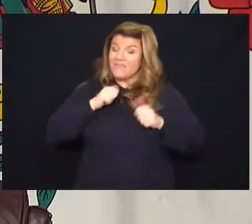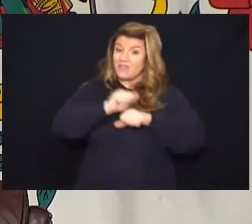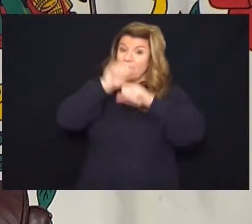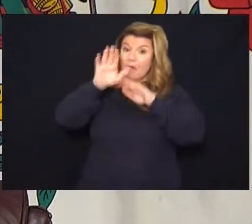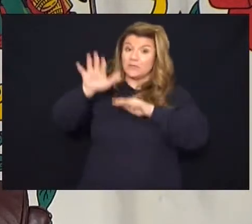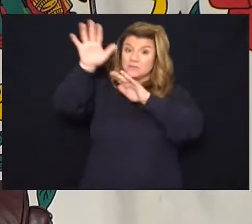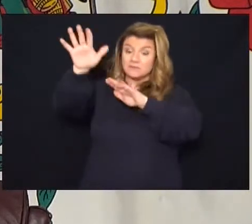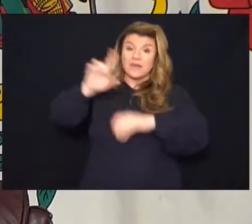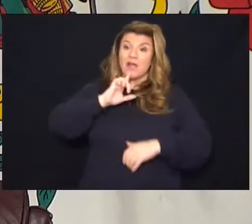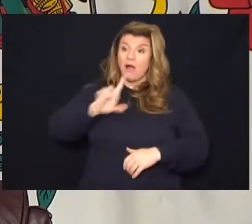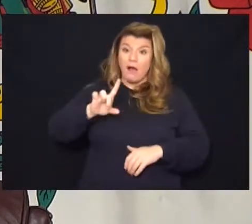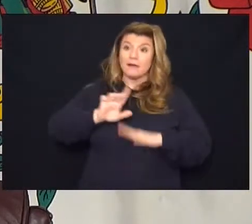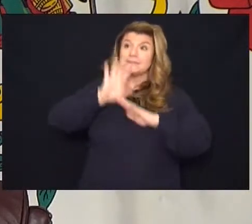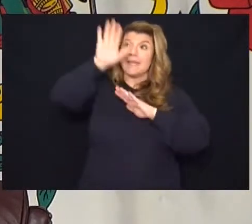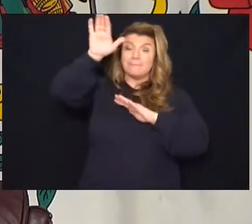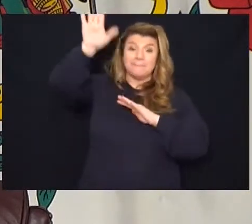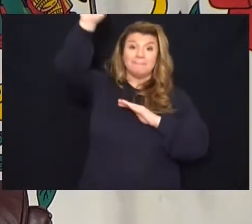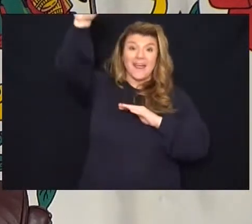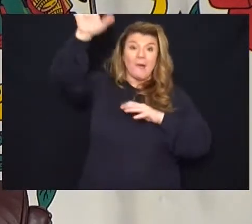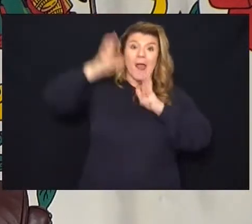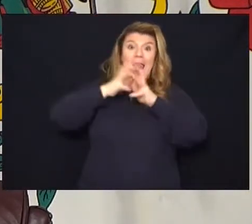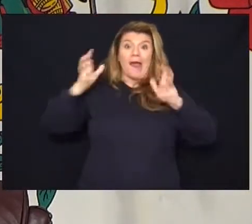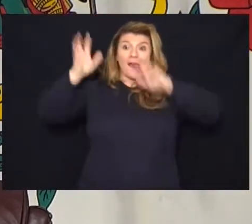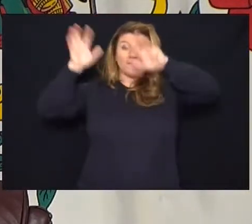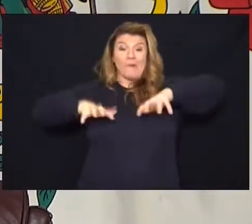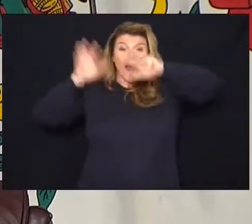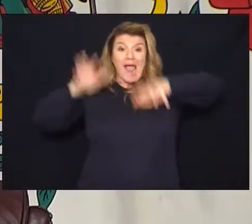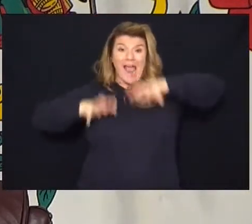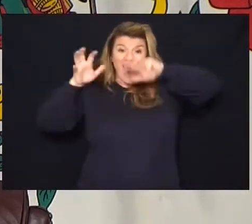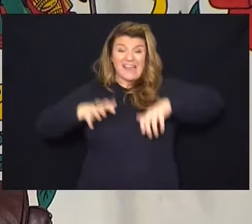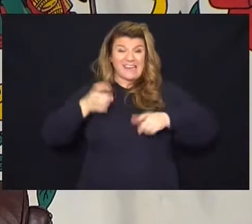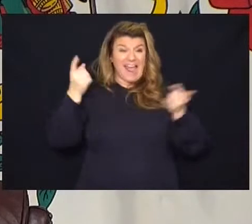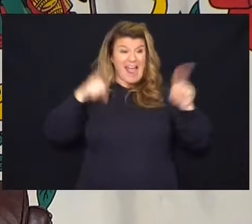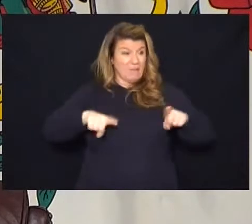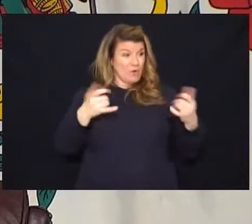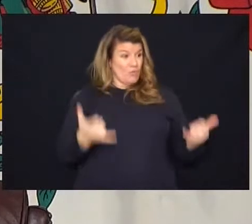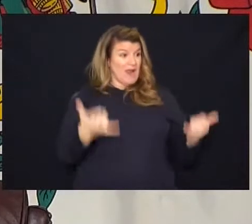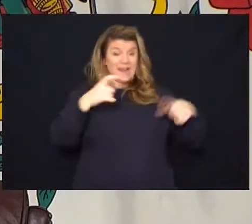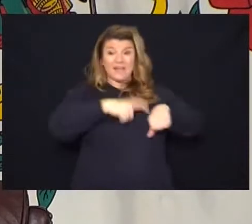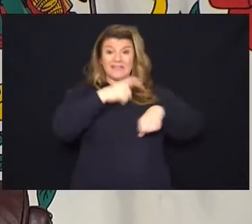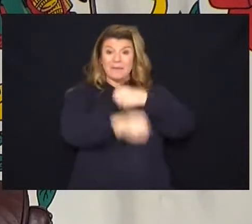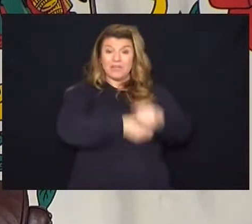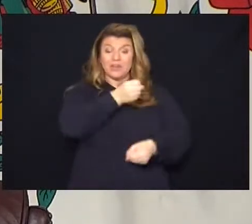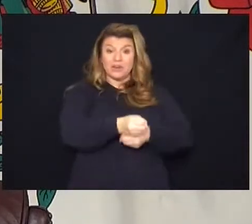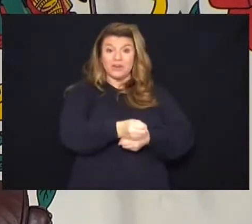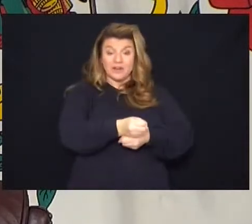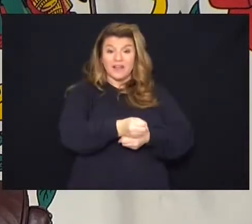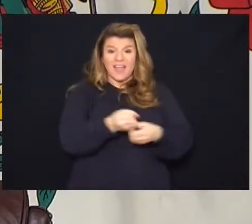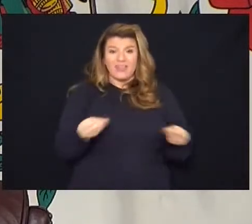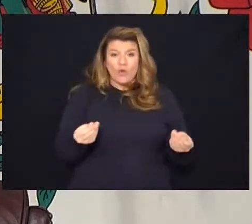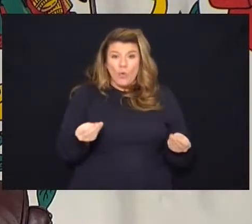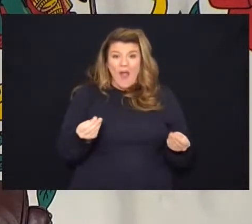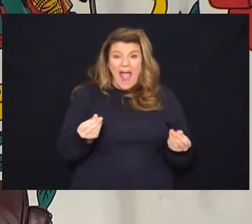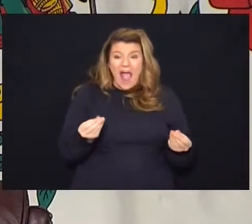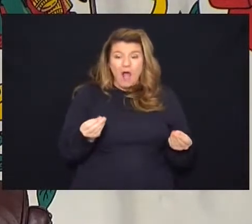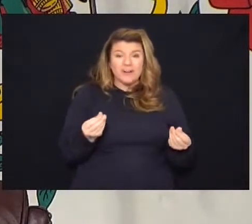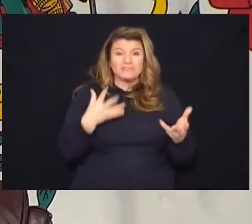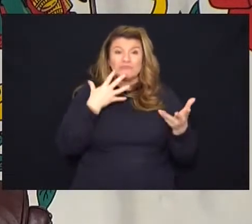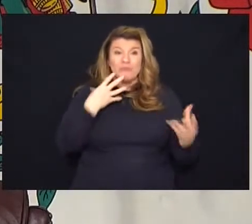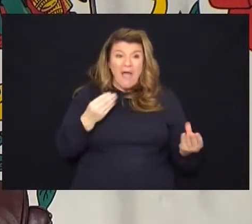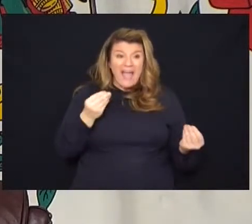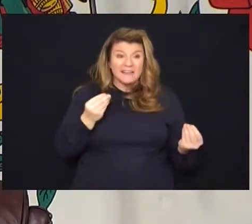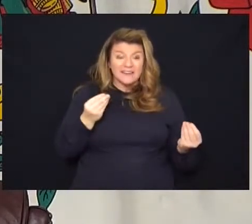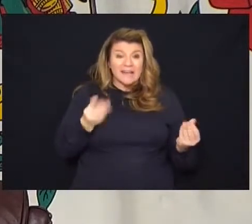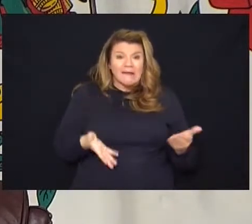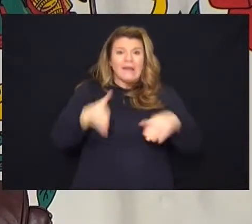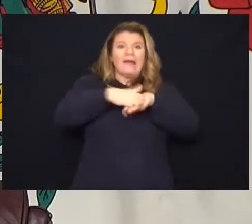are steep, and when we get rainfall, especially at this time of year and whatever like that, where the ground's getting halfway saturated and